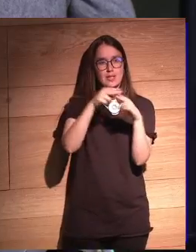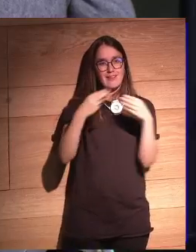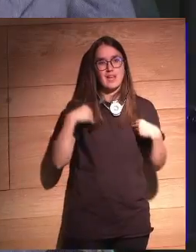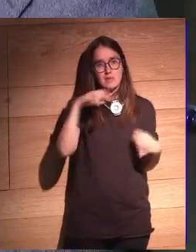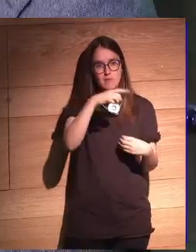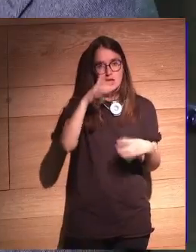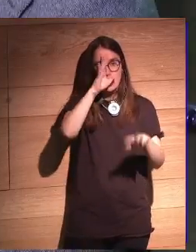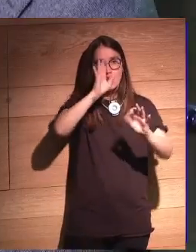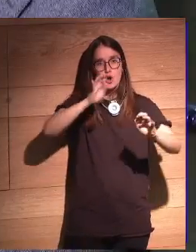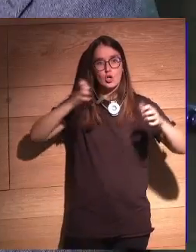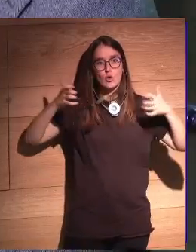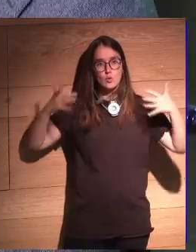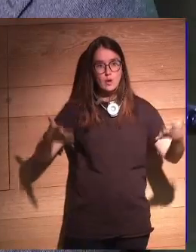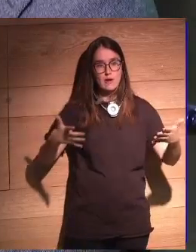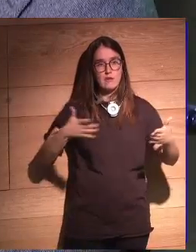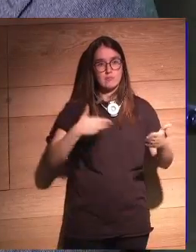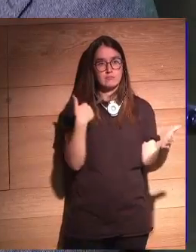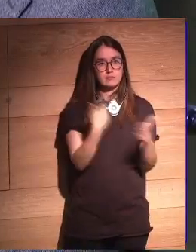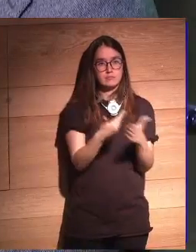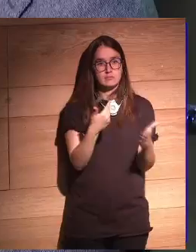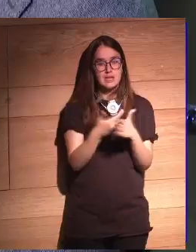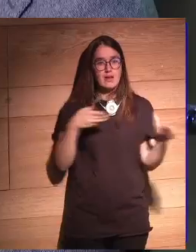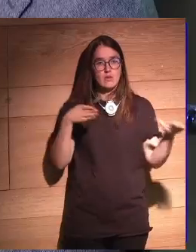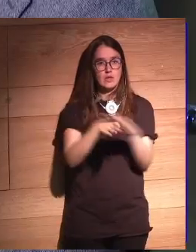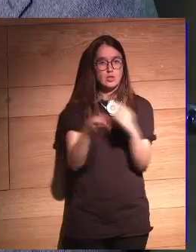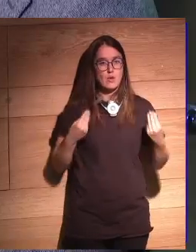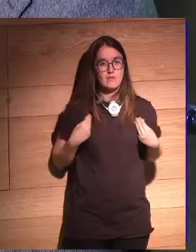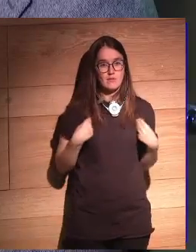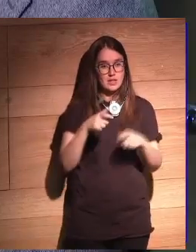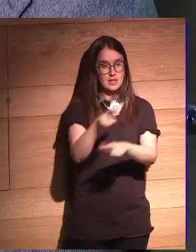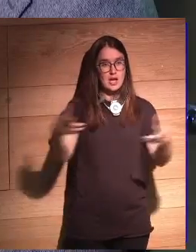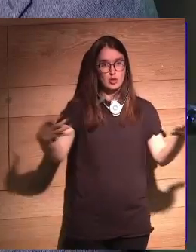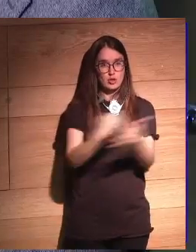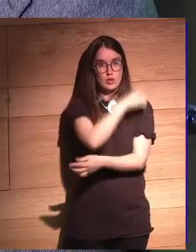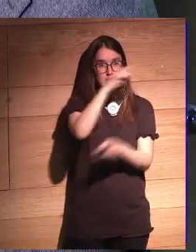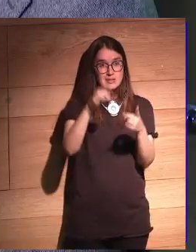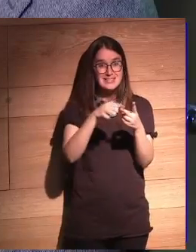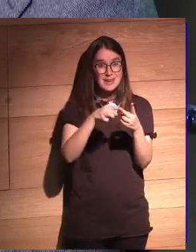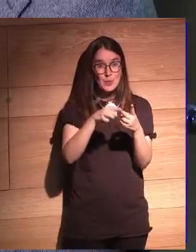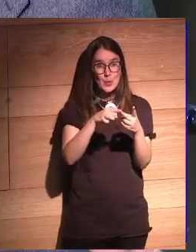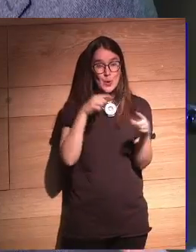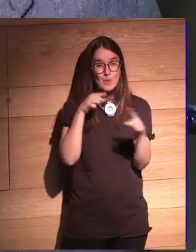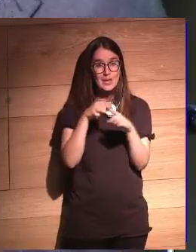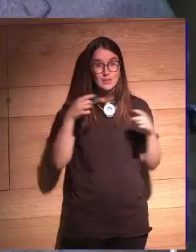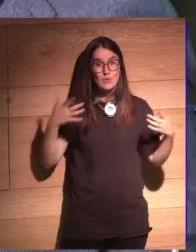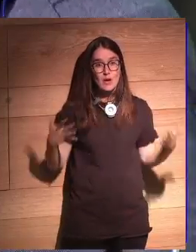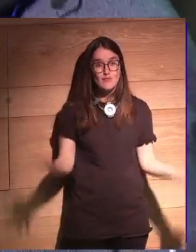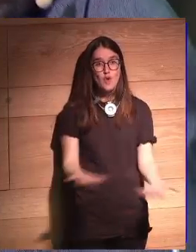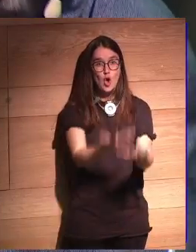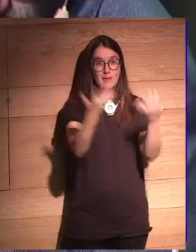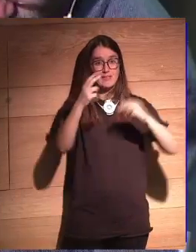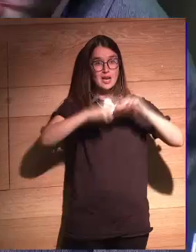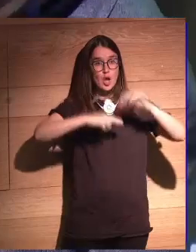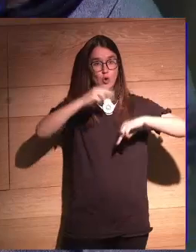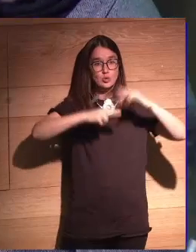until now. The first goal for the housing policies is to ensure the access for housing to the whole of the population, and the second goal